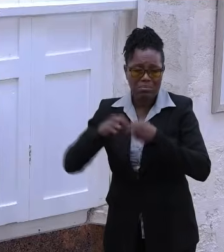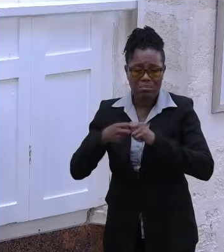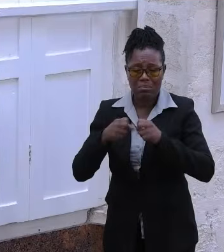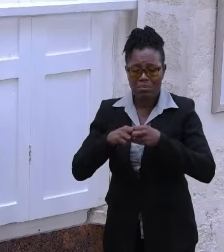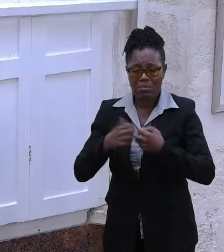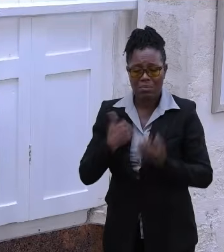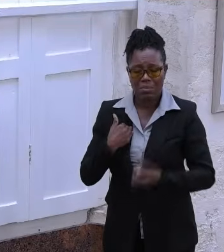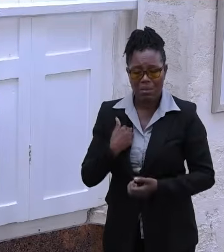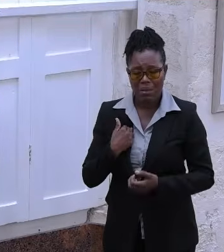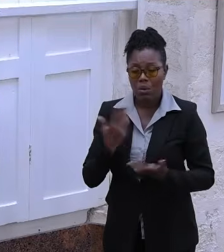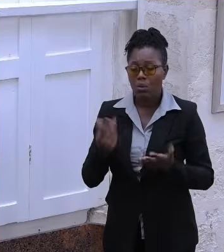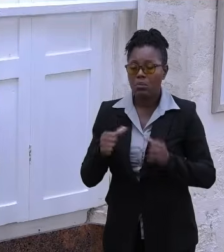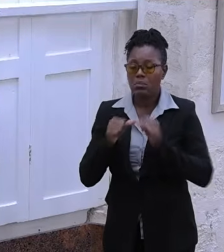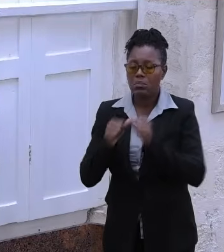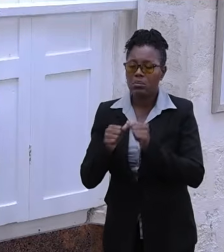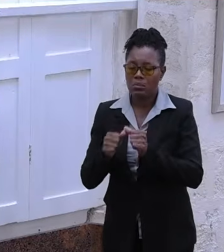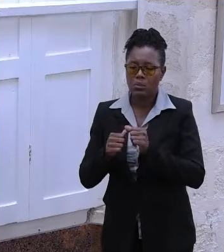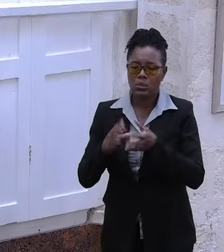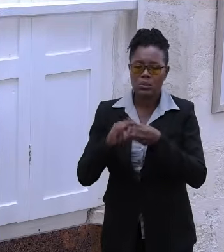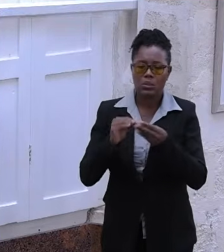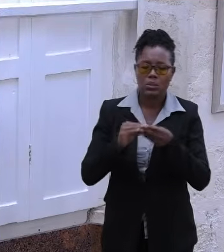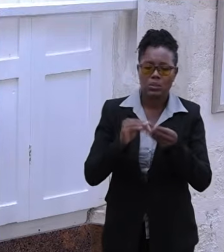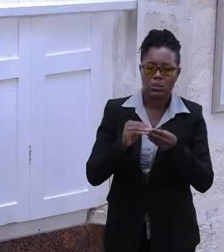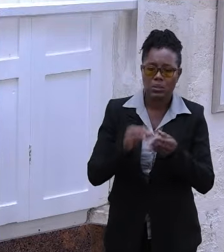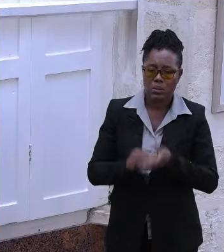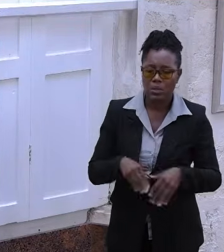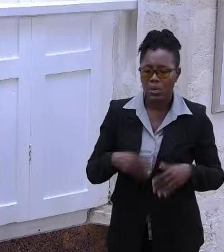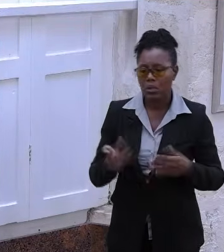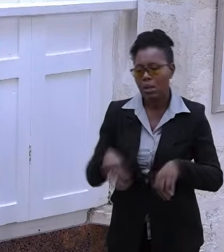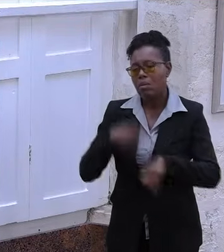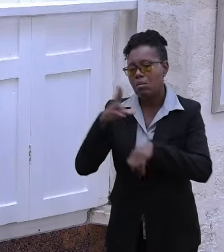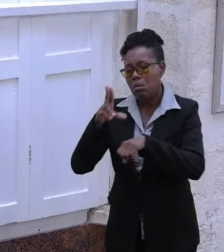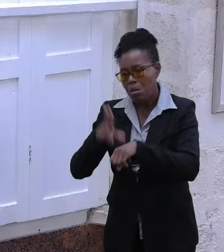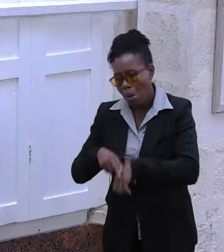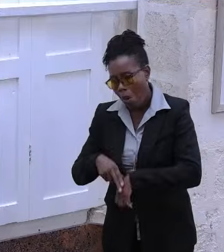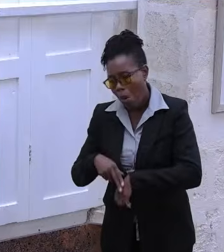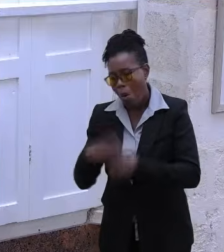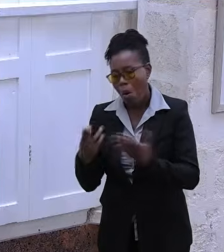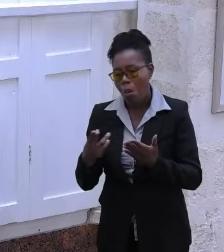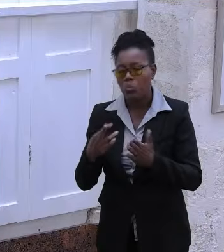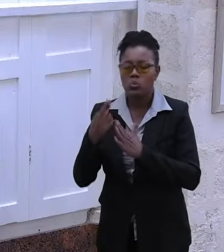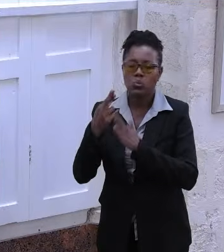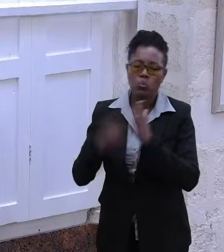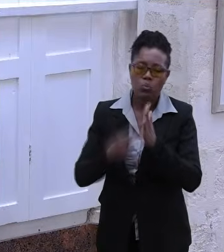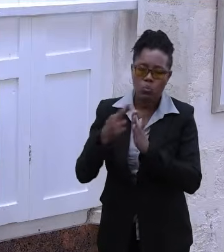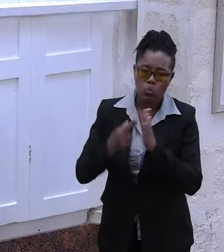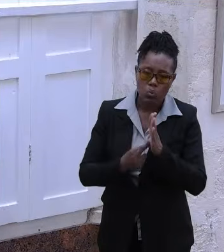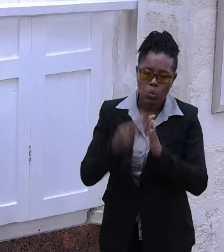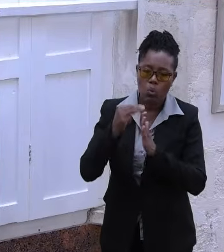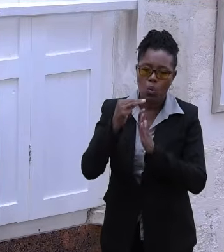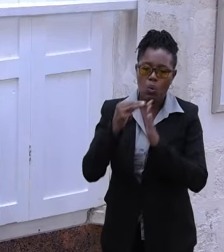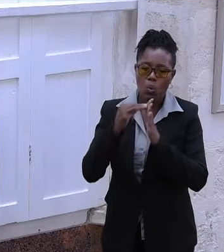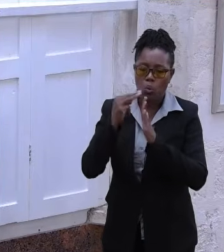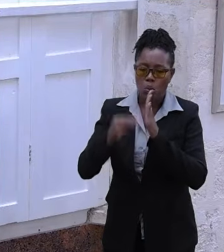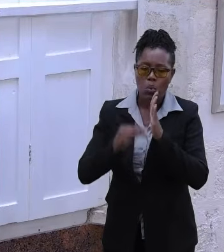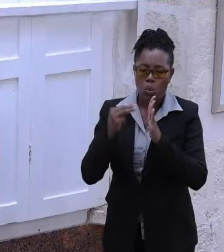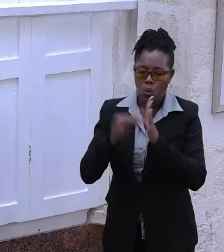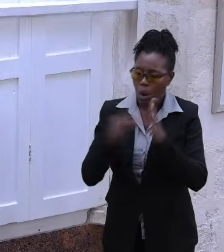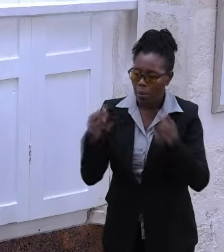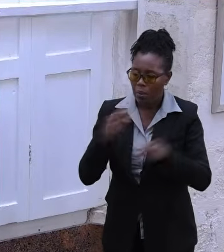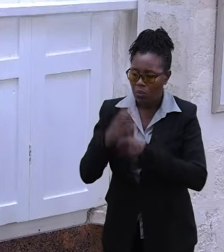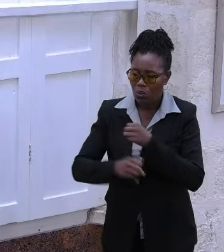continue to reference what is the norm in the world, we have to push new frontiers and we have to